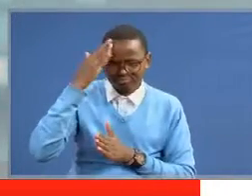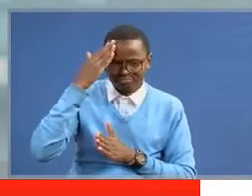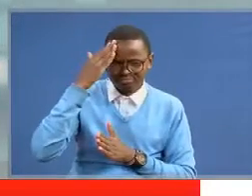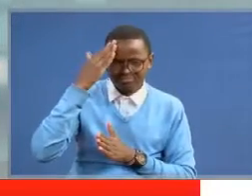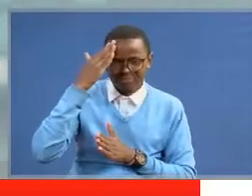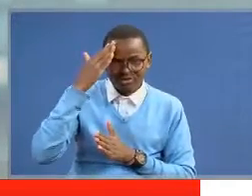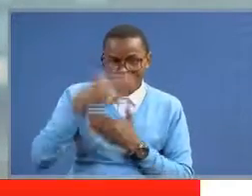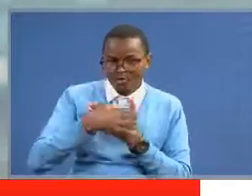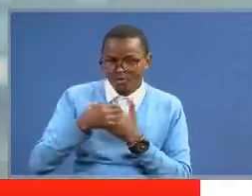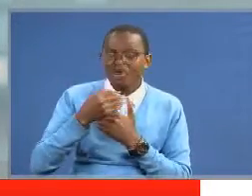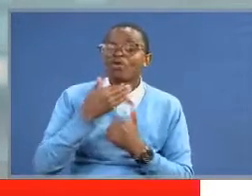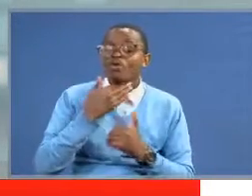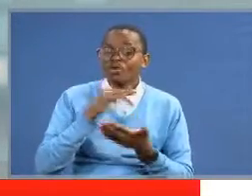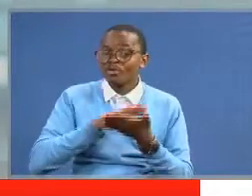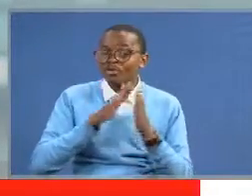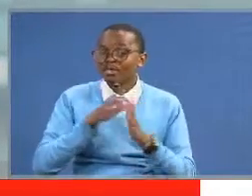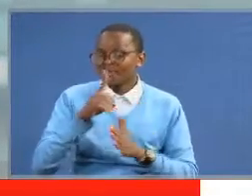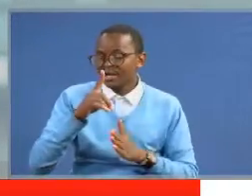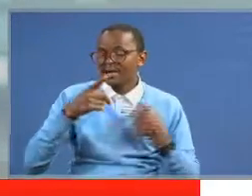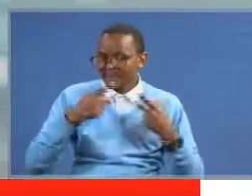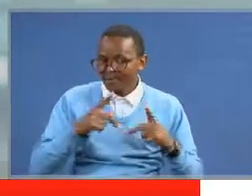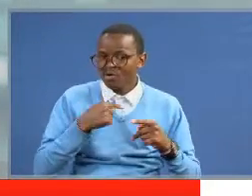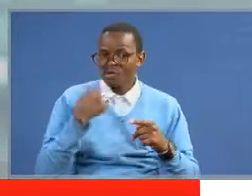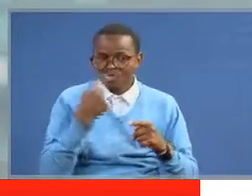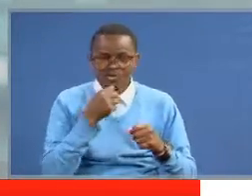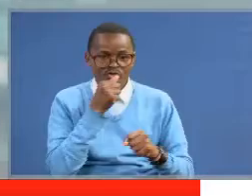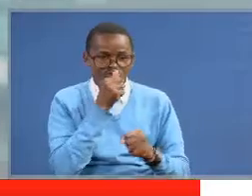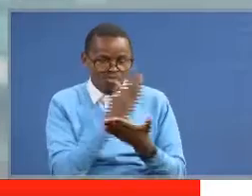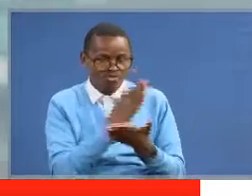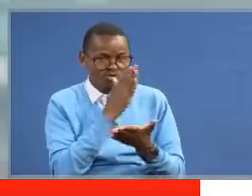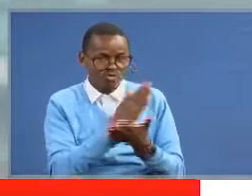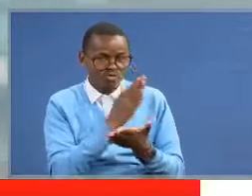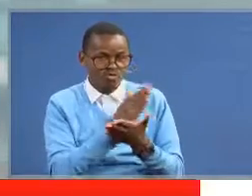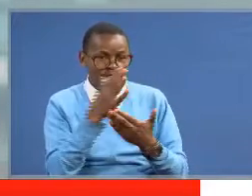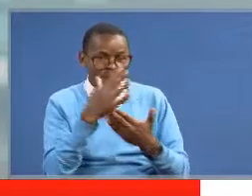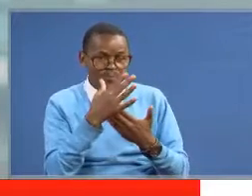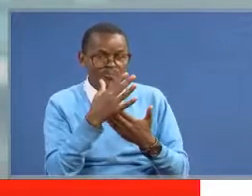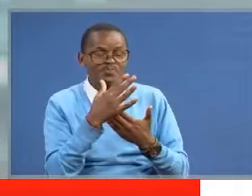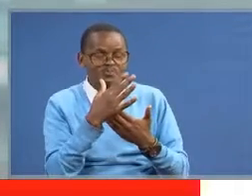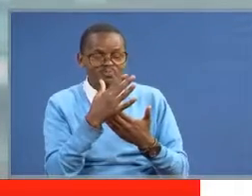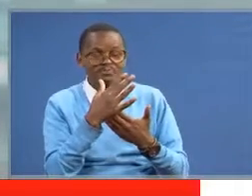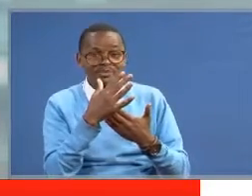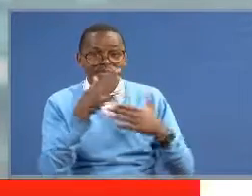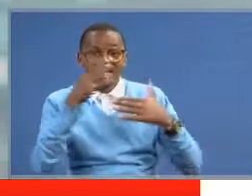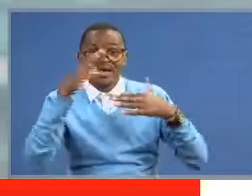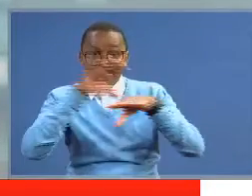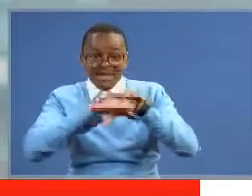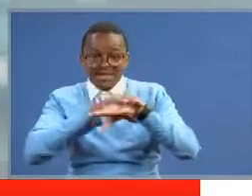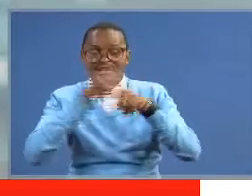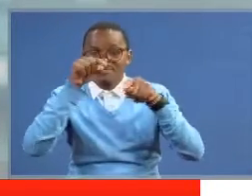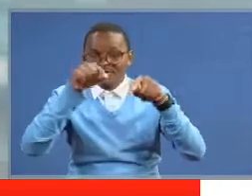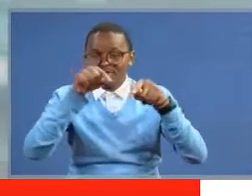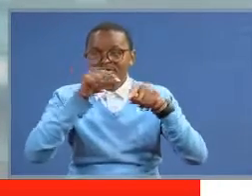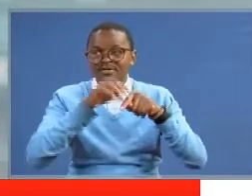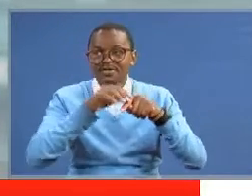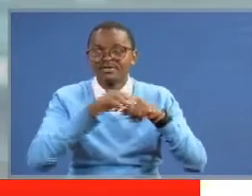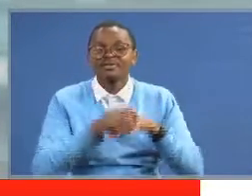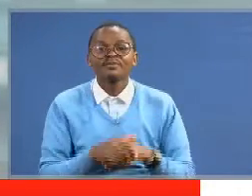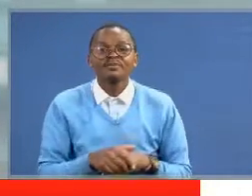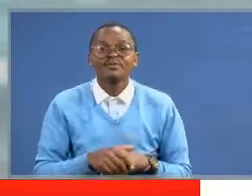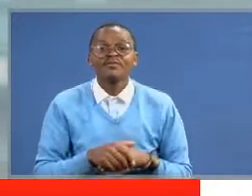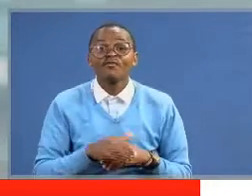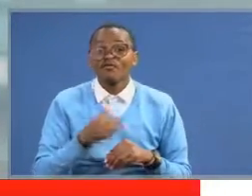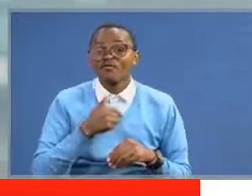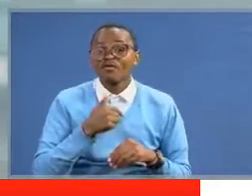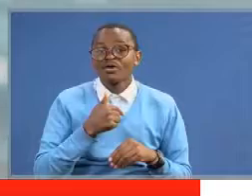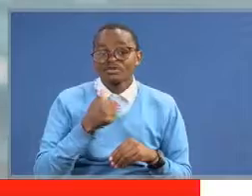and you say, I want to be like this person, this one person who has really motivated me to reach at this particular level, someone you look up to? Is there? Yeah, like